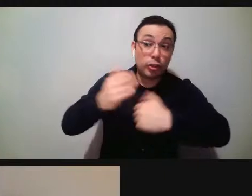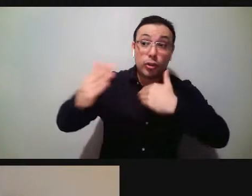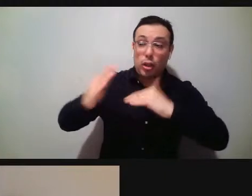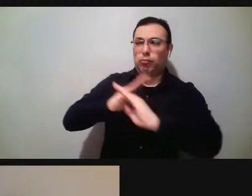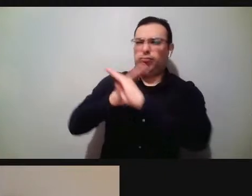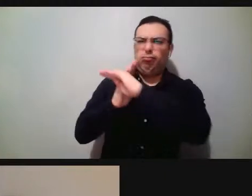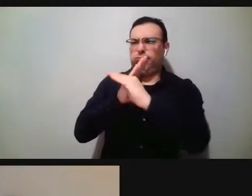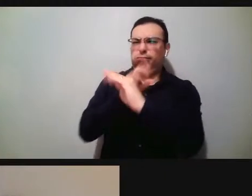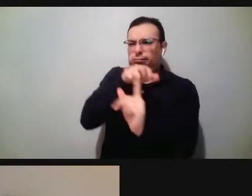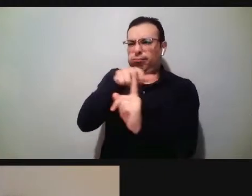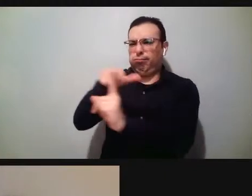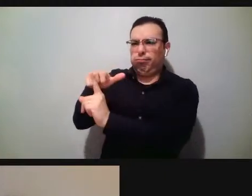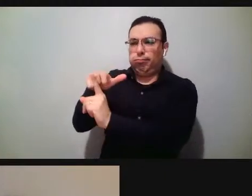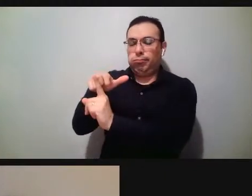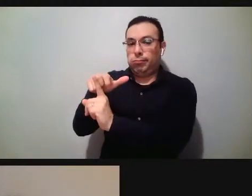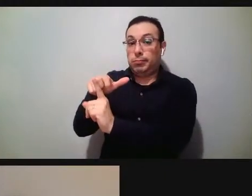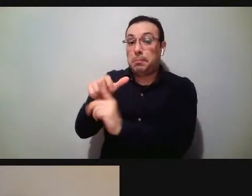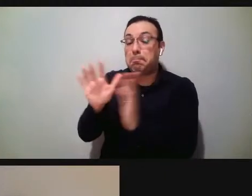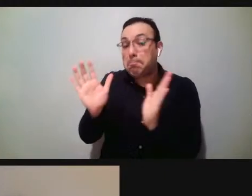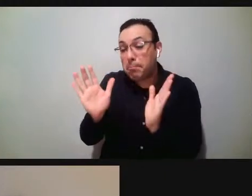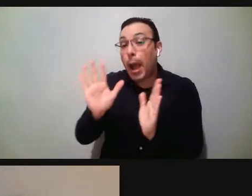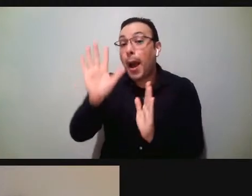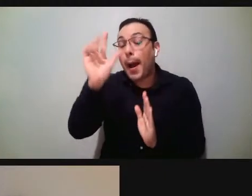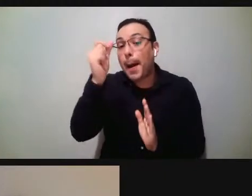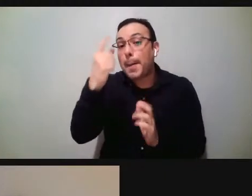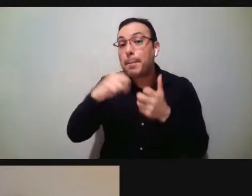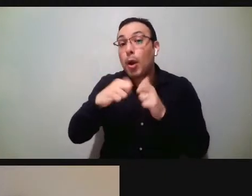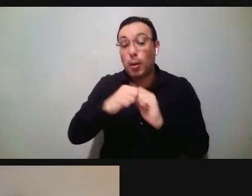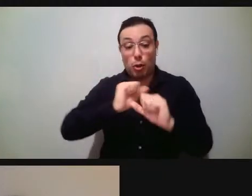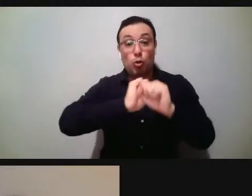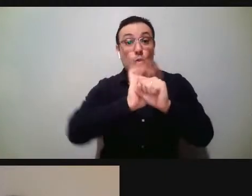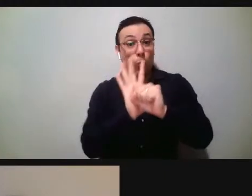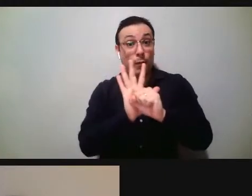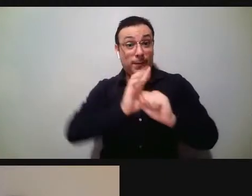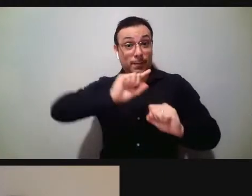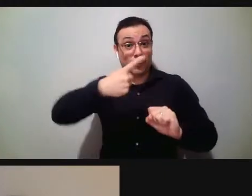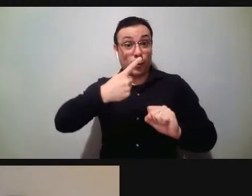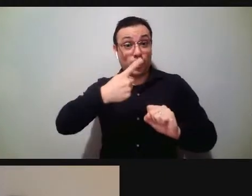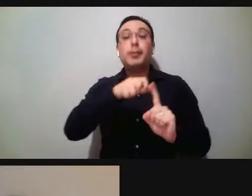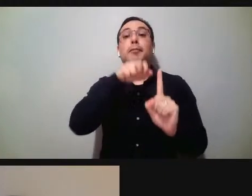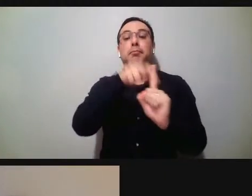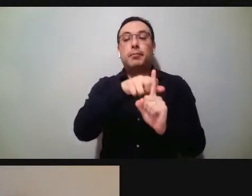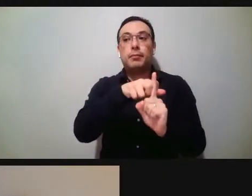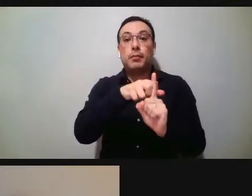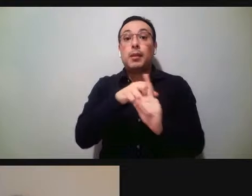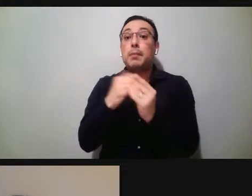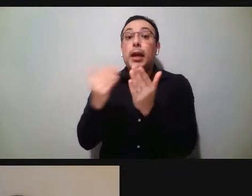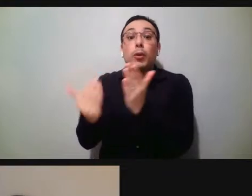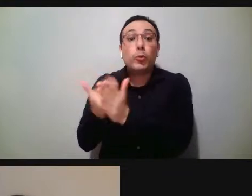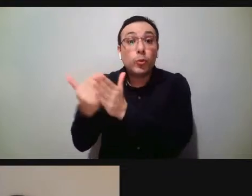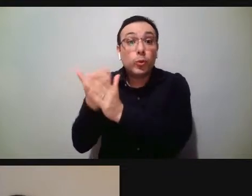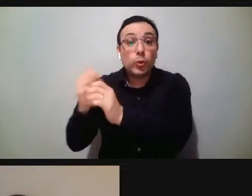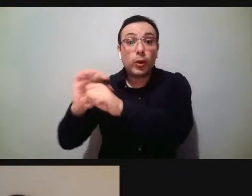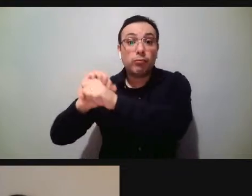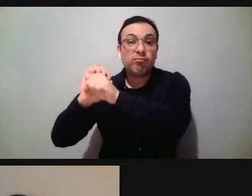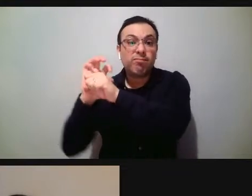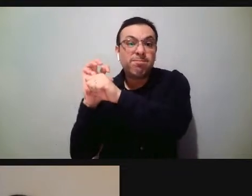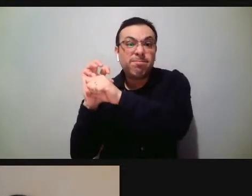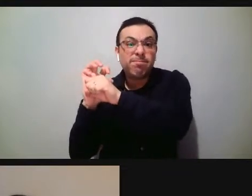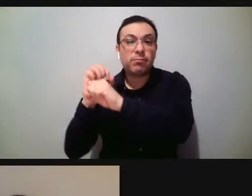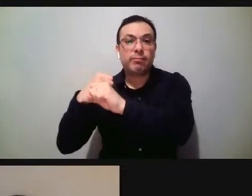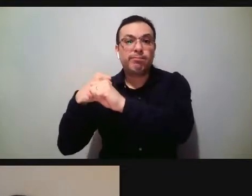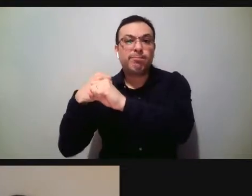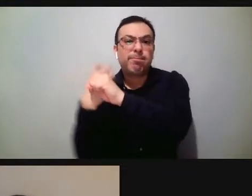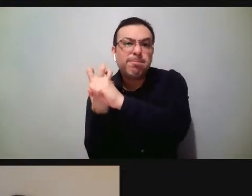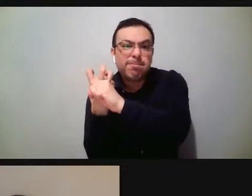is now with all of these variants popping up, if we will need like a booster shot at some point. And that's the part